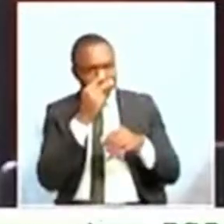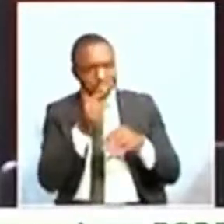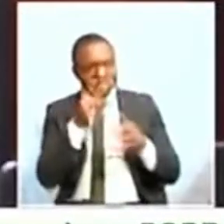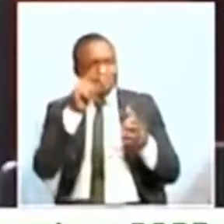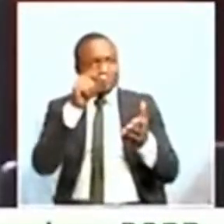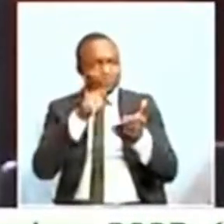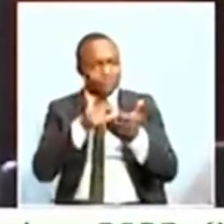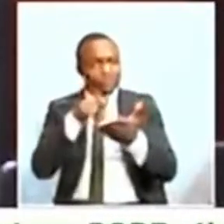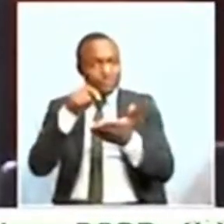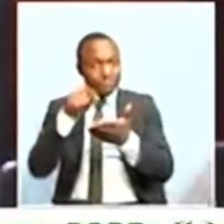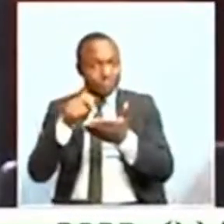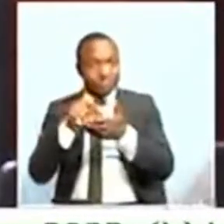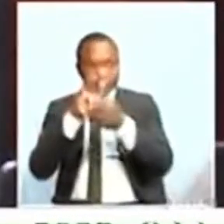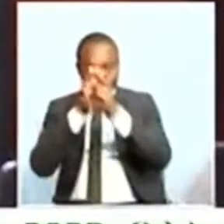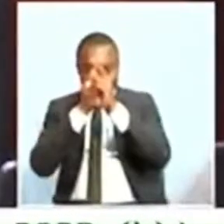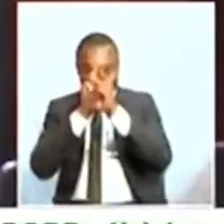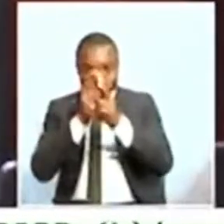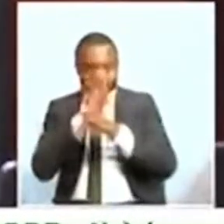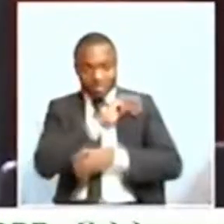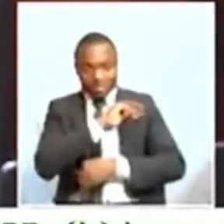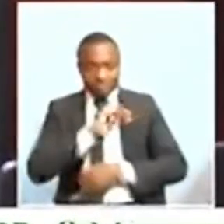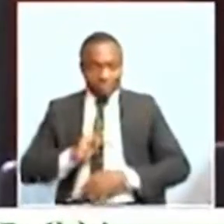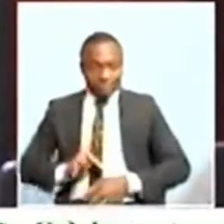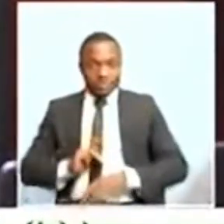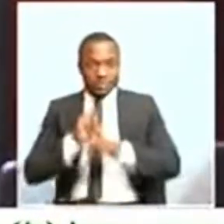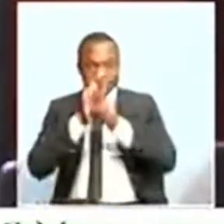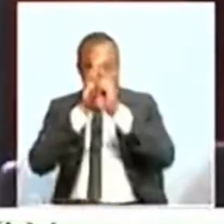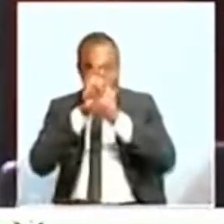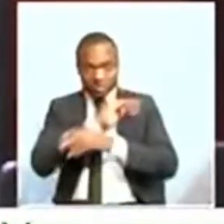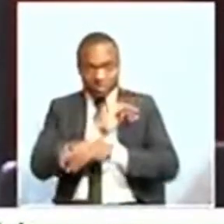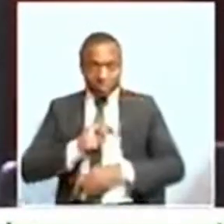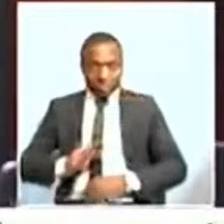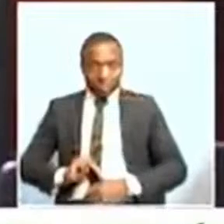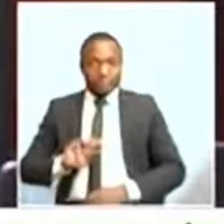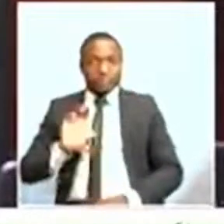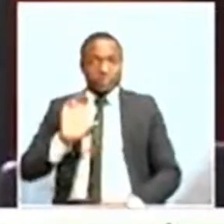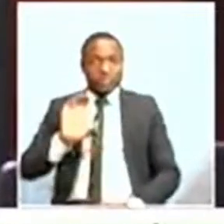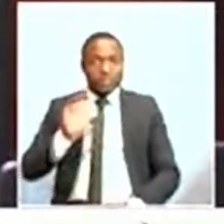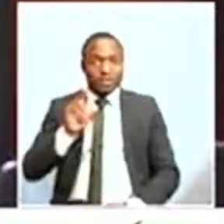indications from the honorable members. The honorable member for Chifubu.